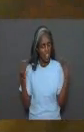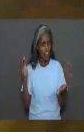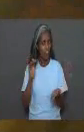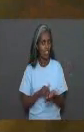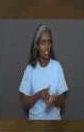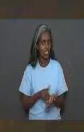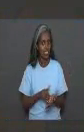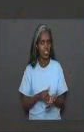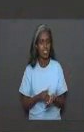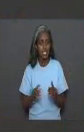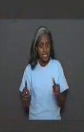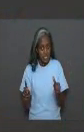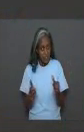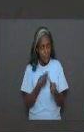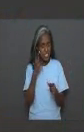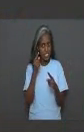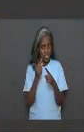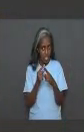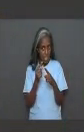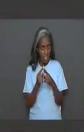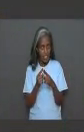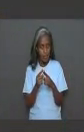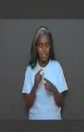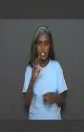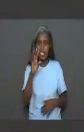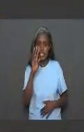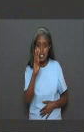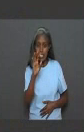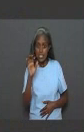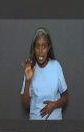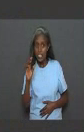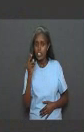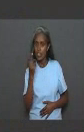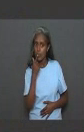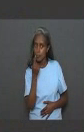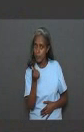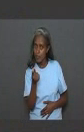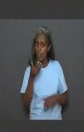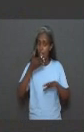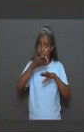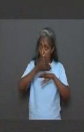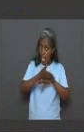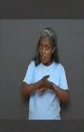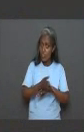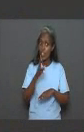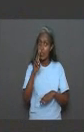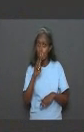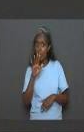Hello again. The first item is 600 beer after